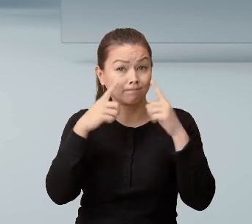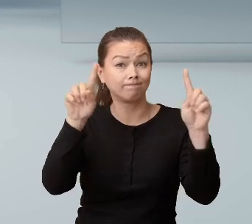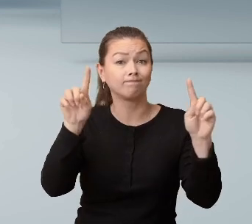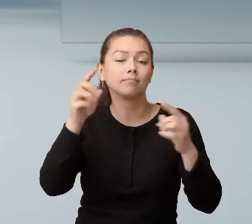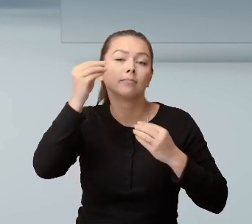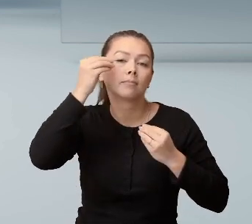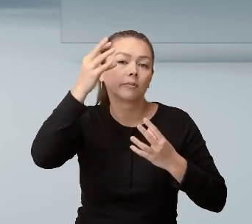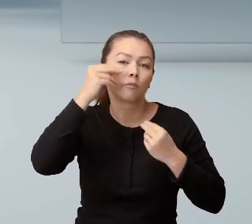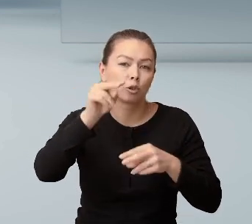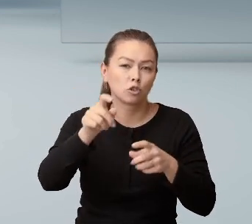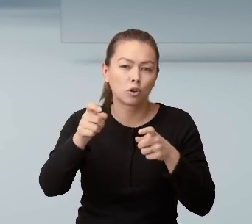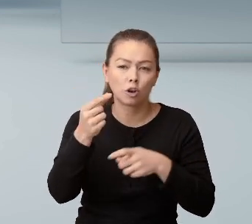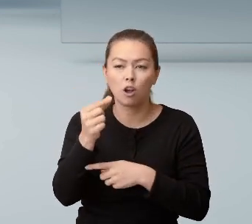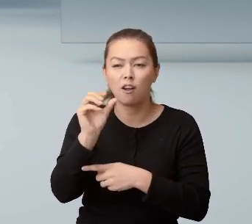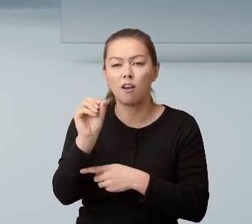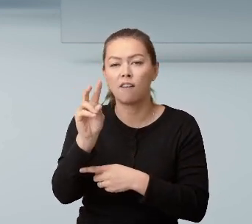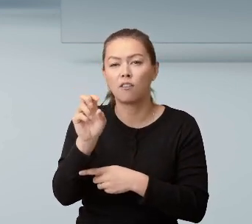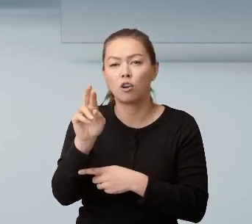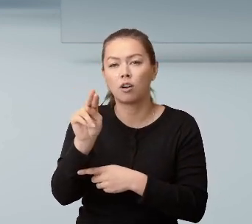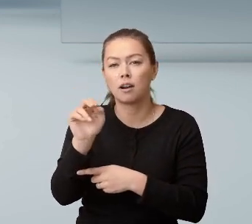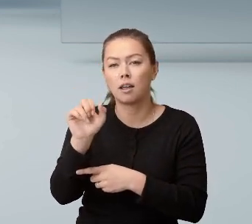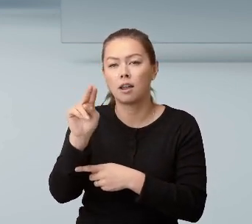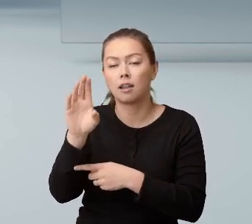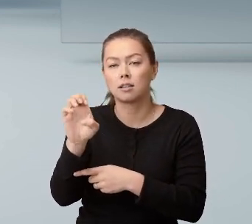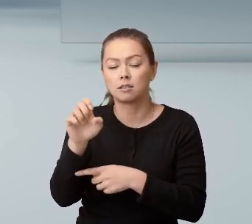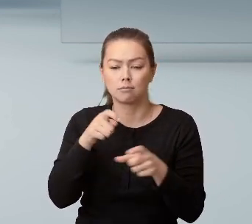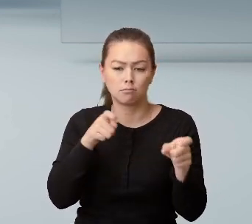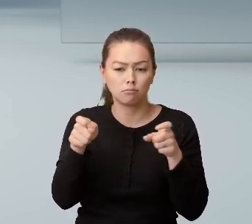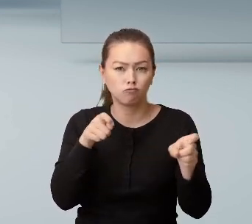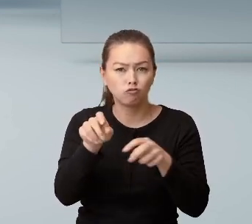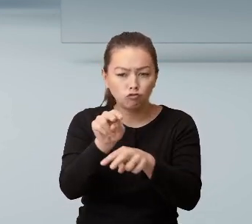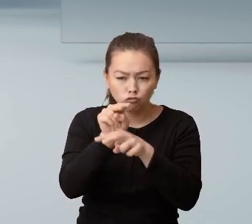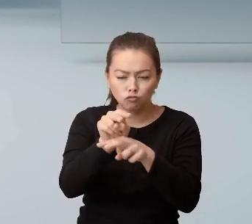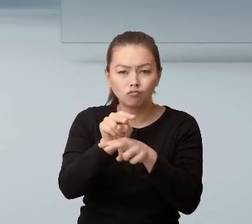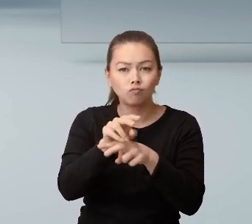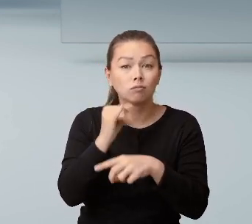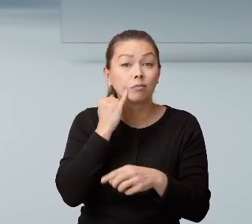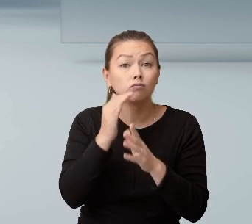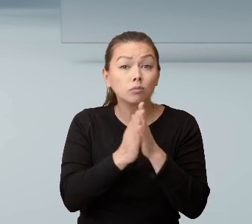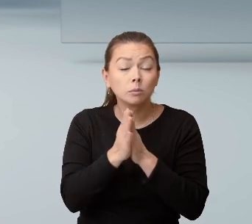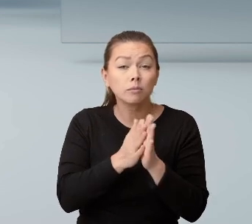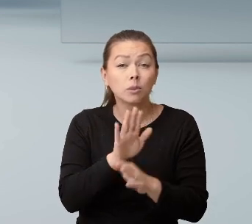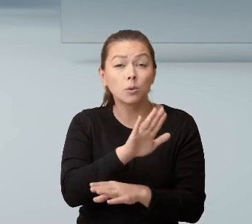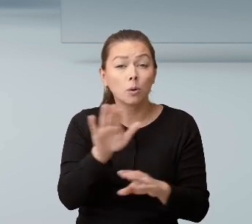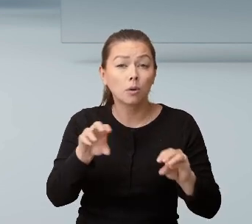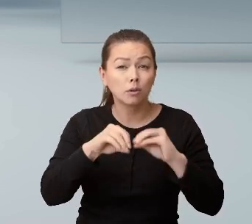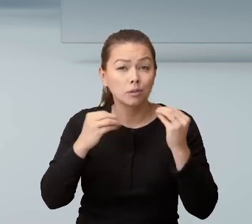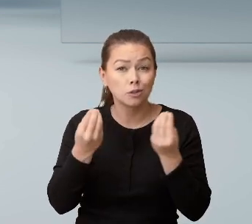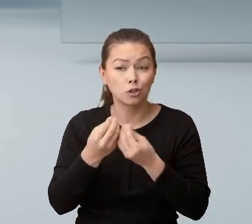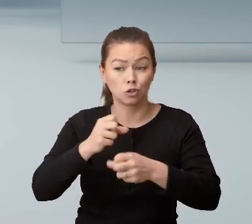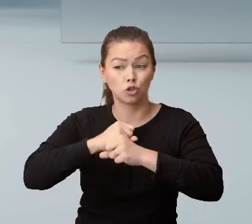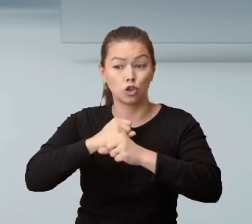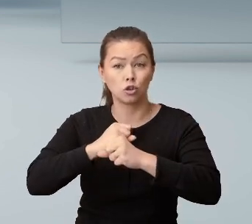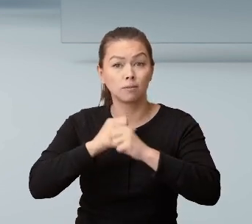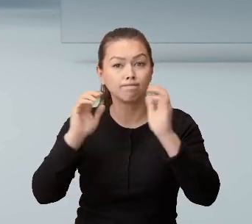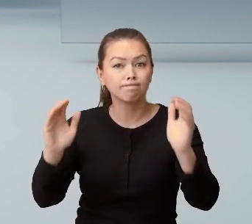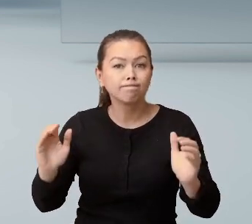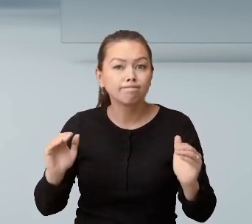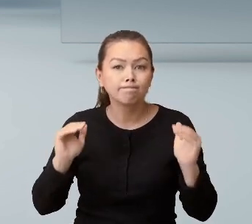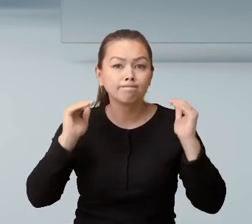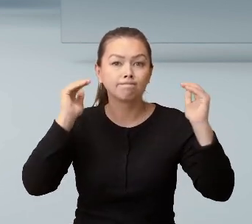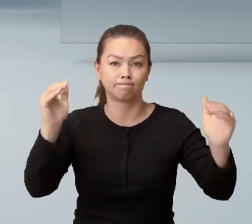information governance. If you want to improve your organization's security position and implement some of these